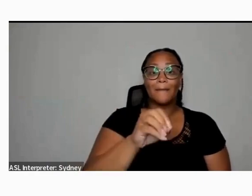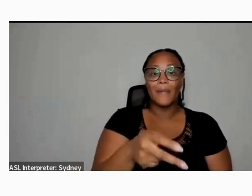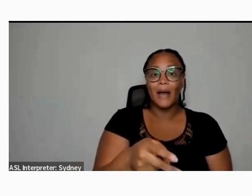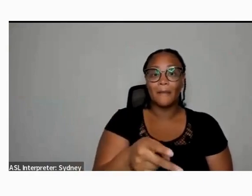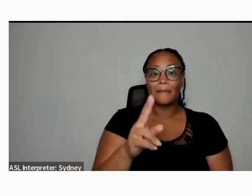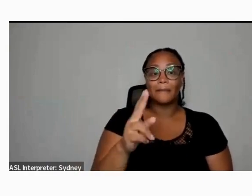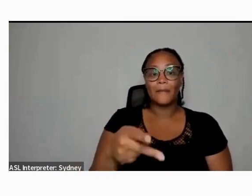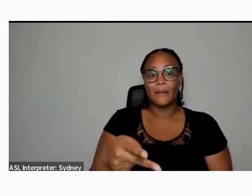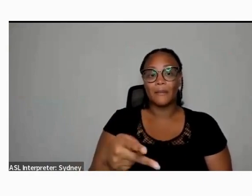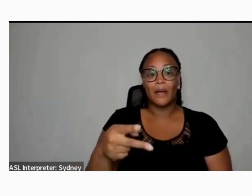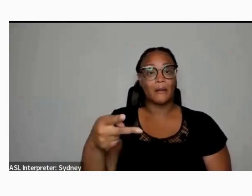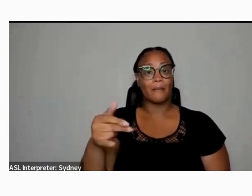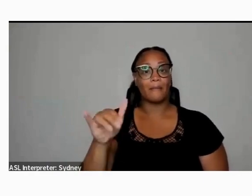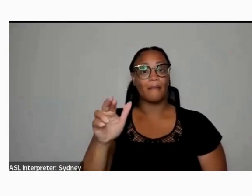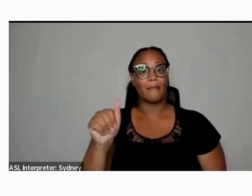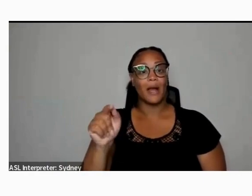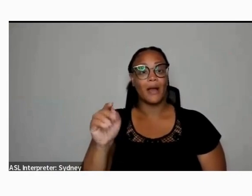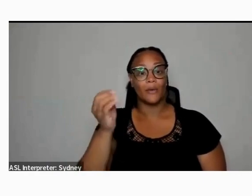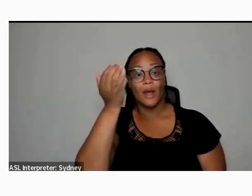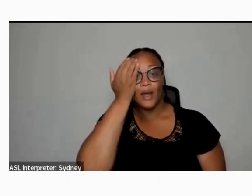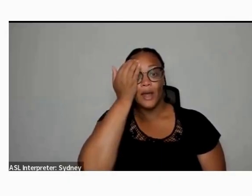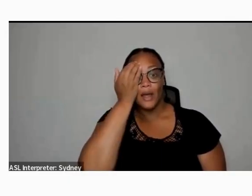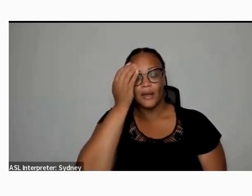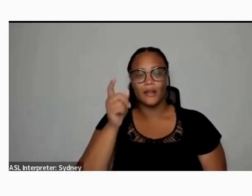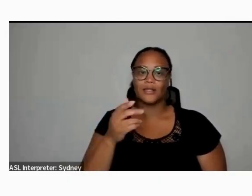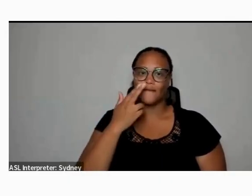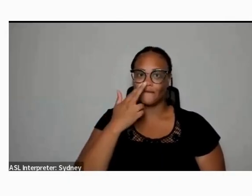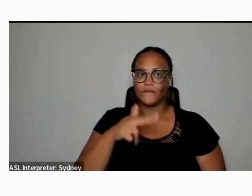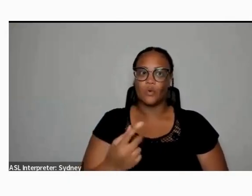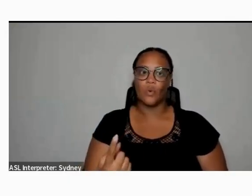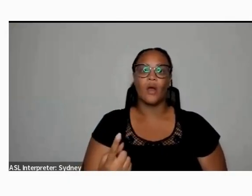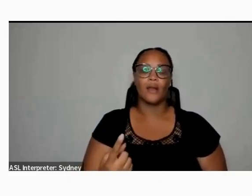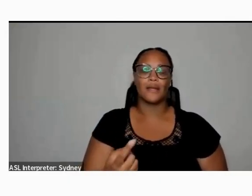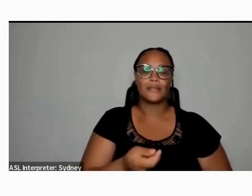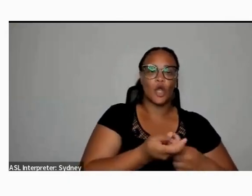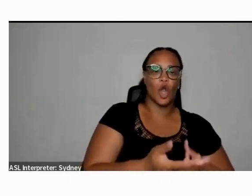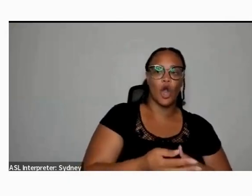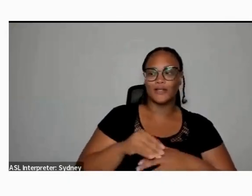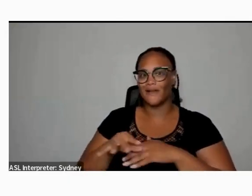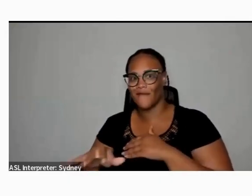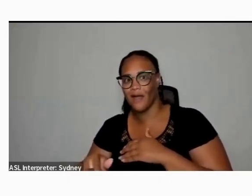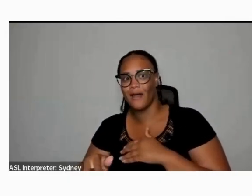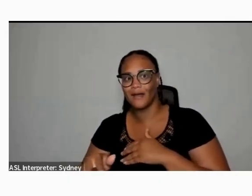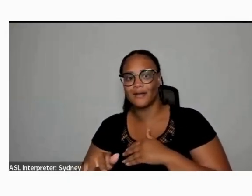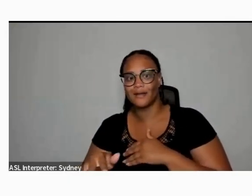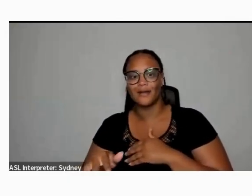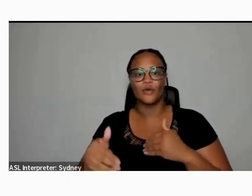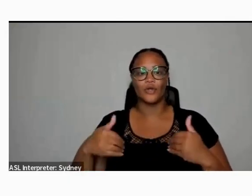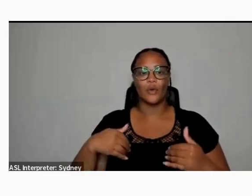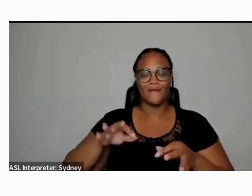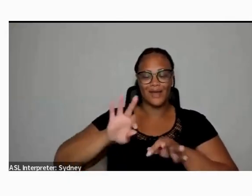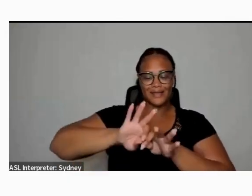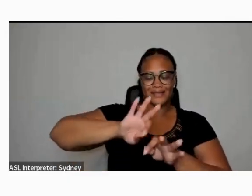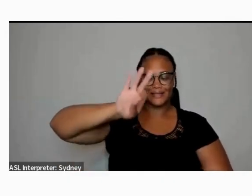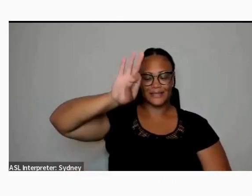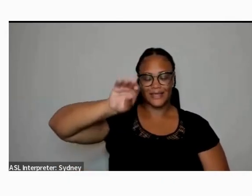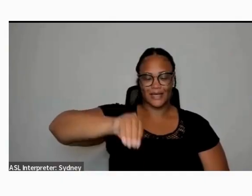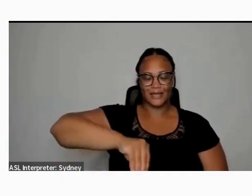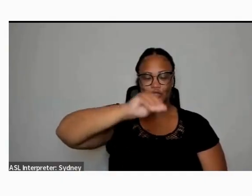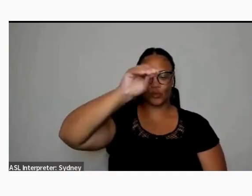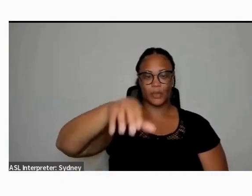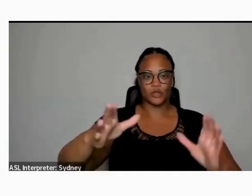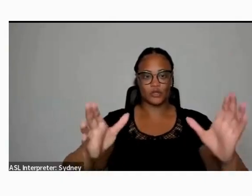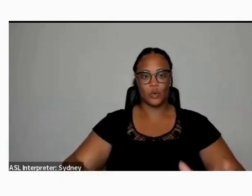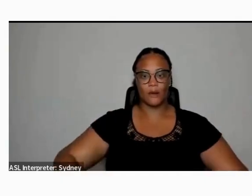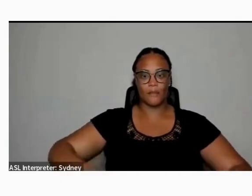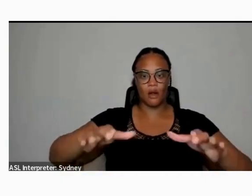our occupational therapists like. It's a cause-effect game where you put a little stick into a barrel,